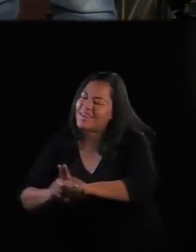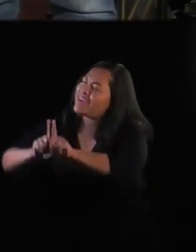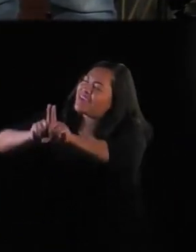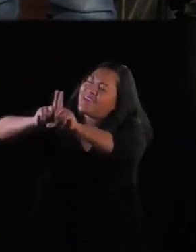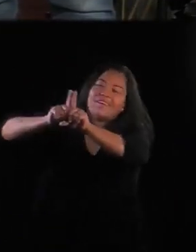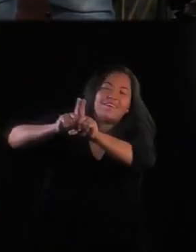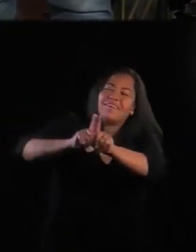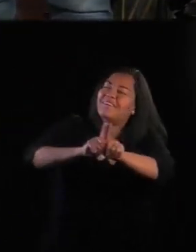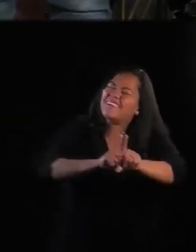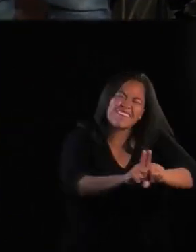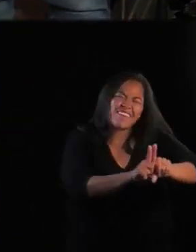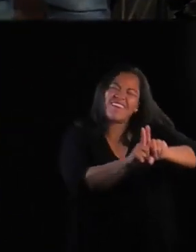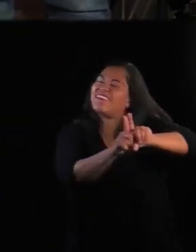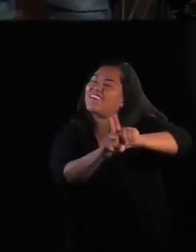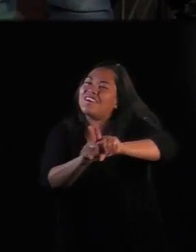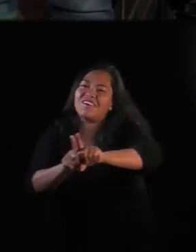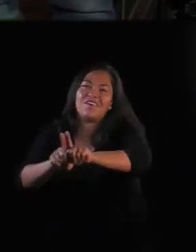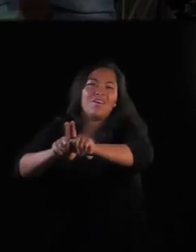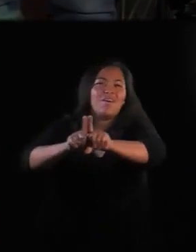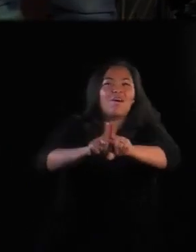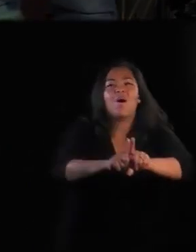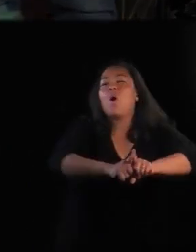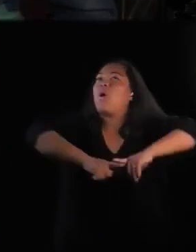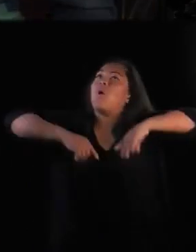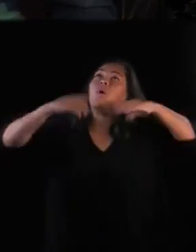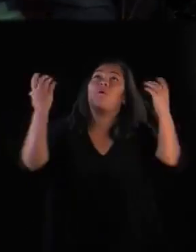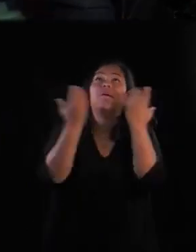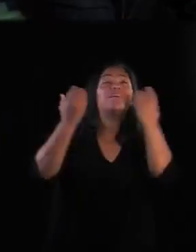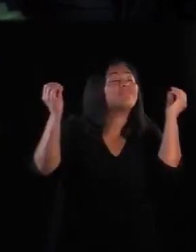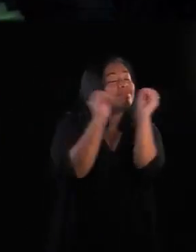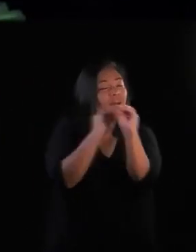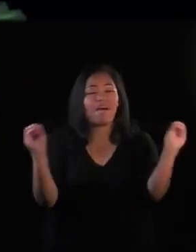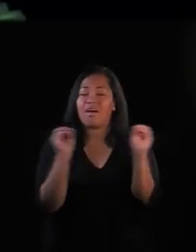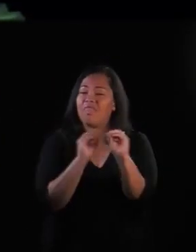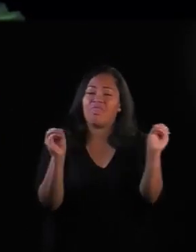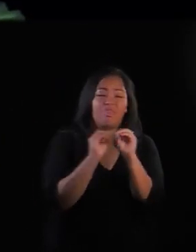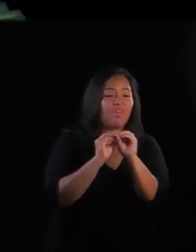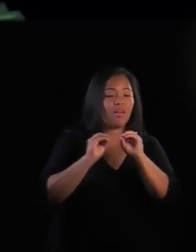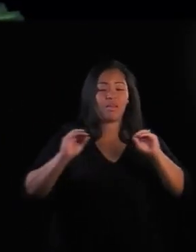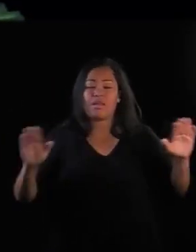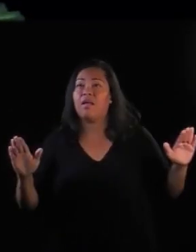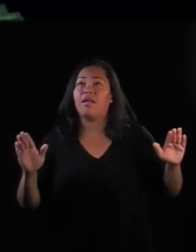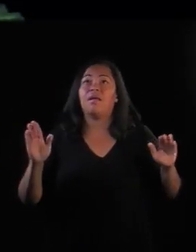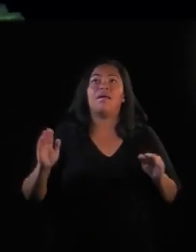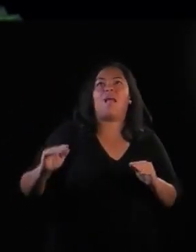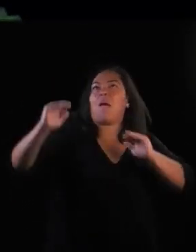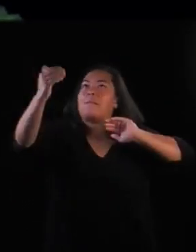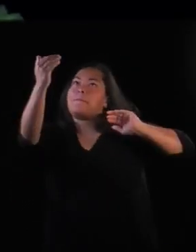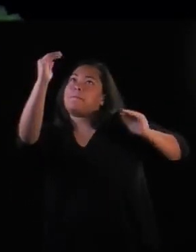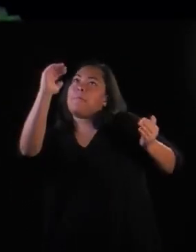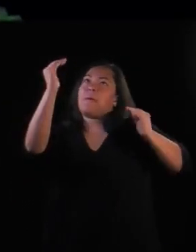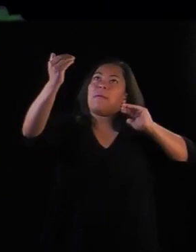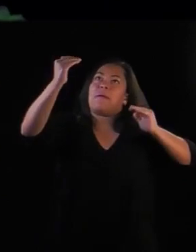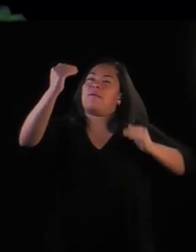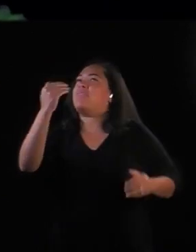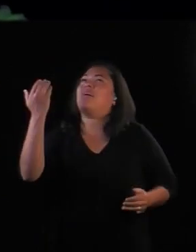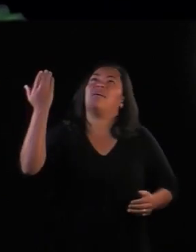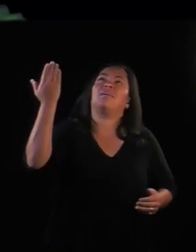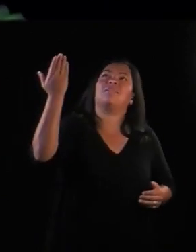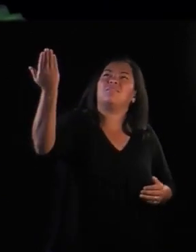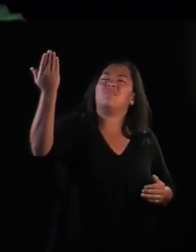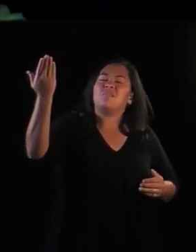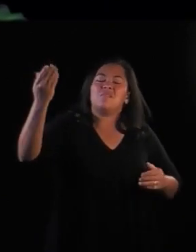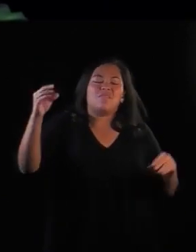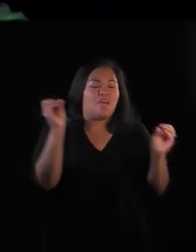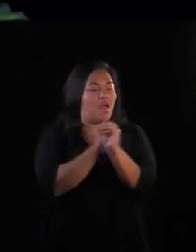and again and again. Oh, there's nothing, yeah, better